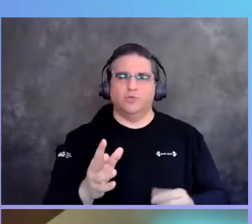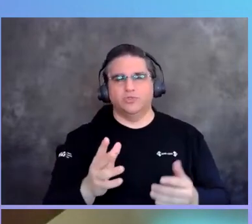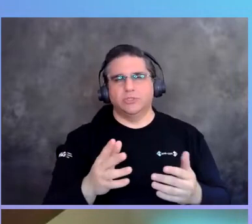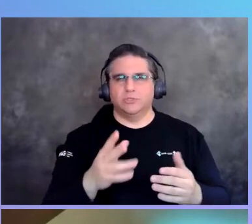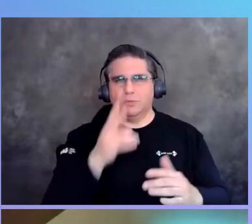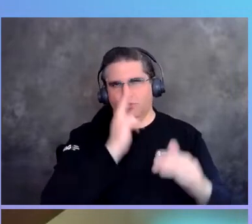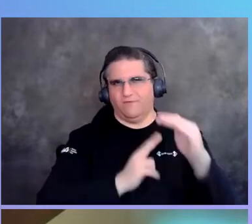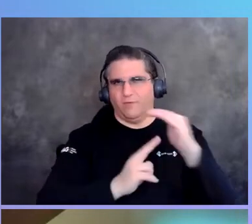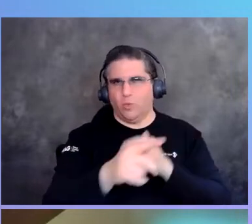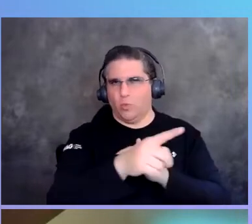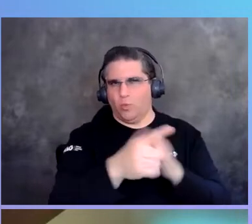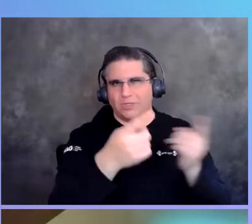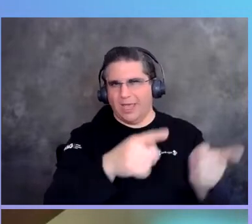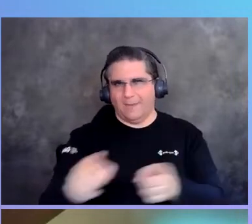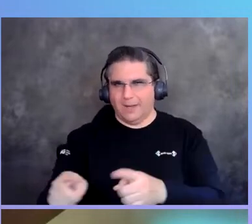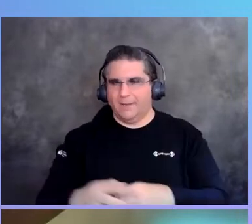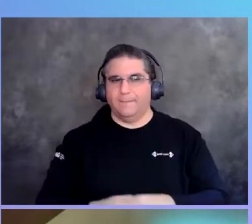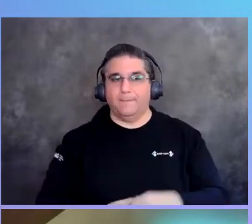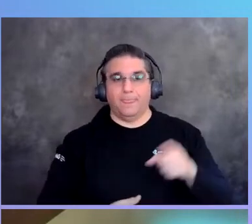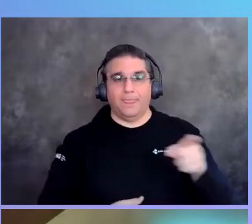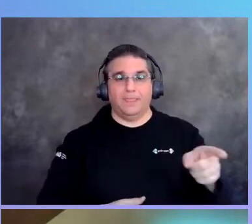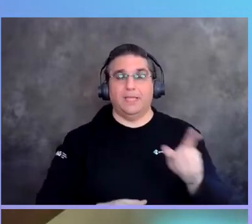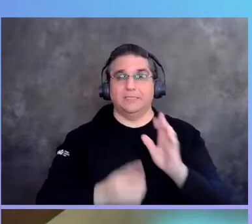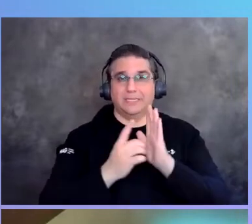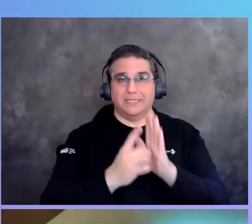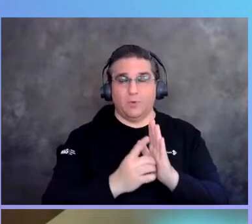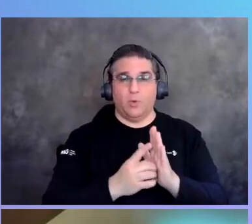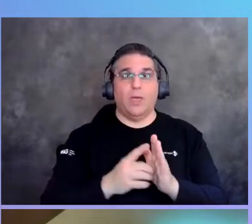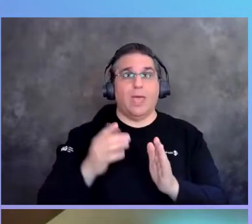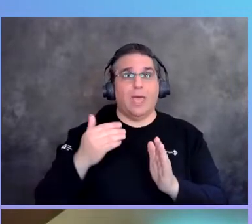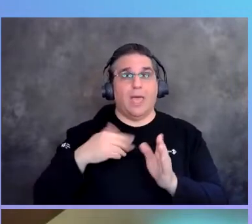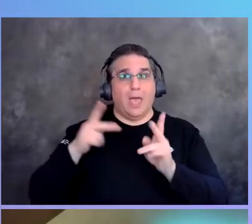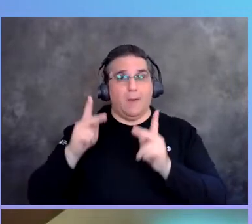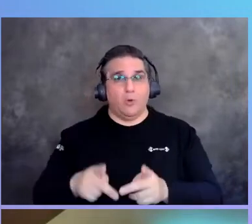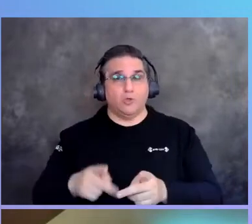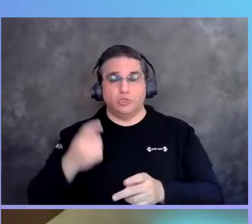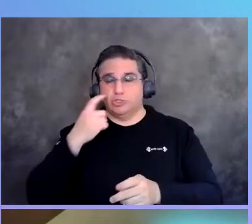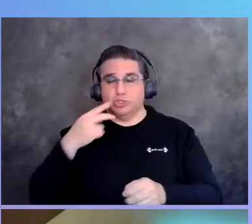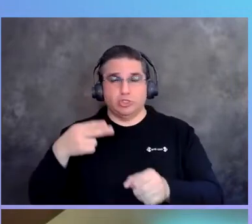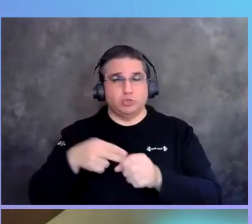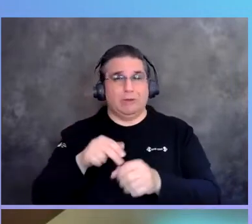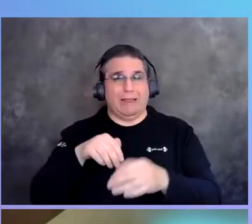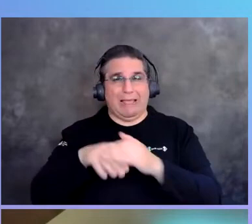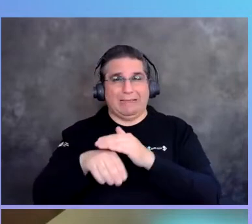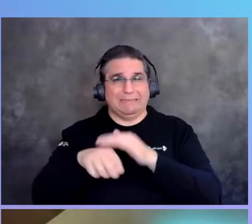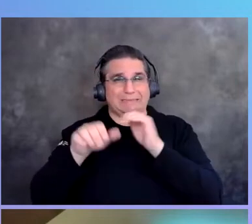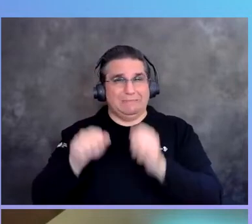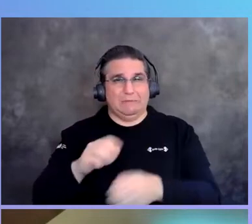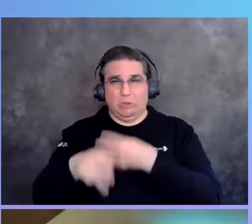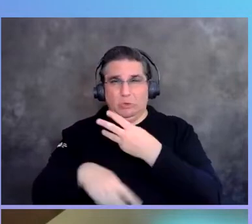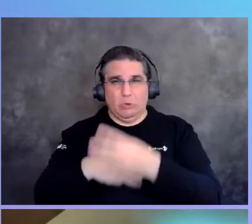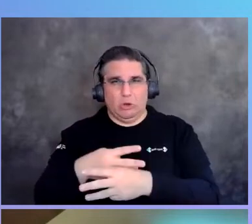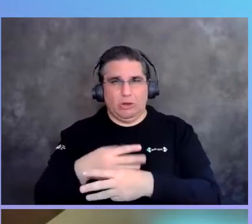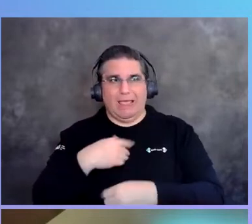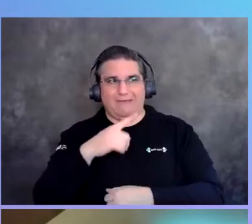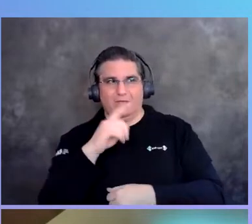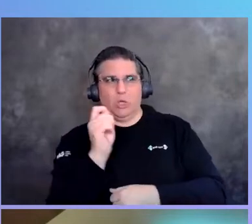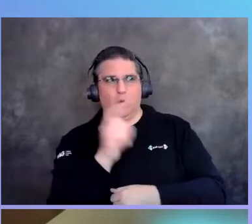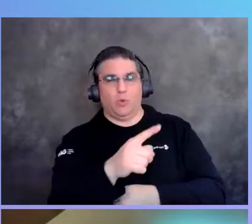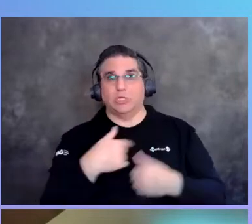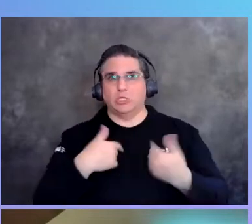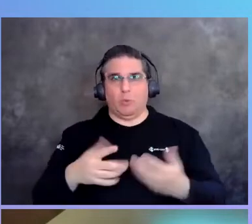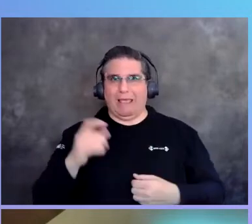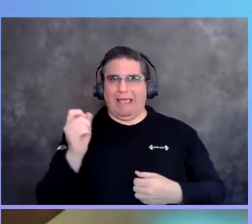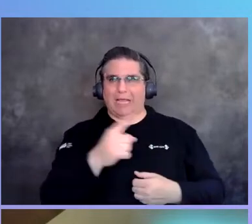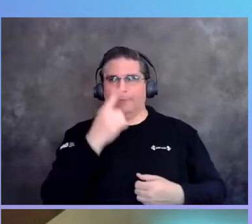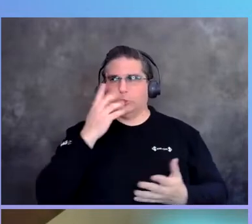see. We are showcasing an example where an accessibility beginner asks a question that they might be embarrassed about. Axe Advisor